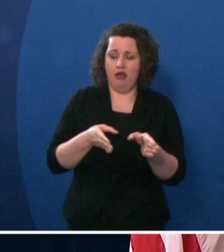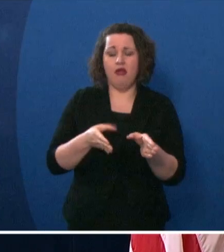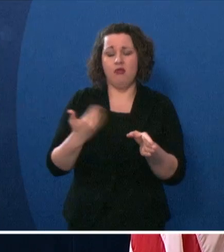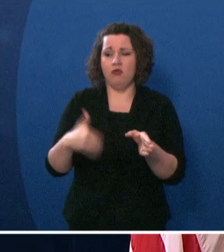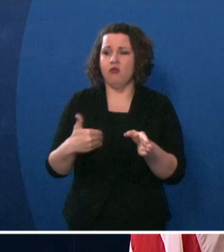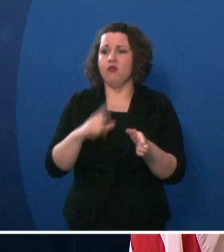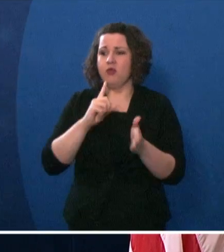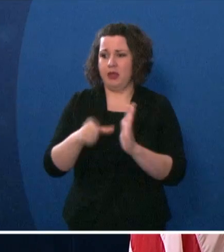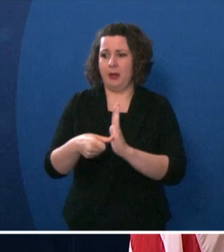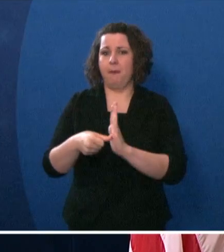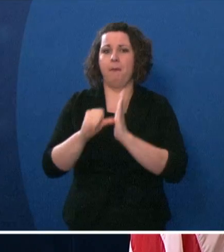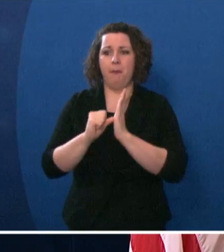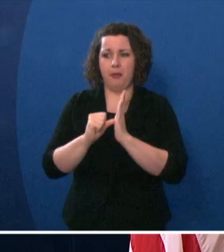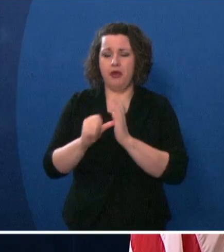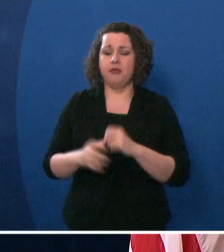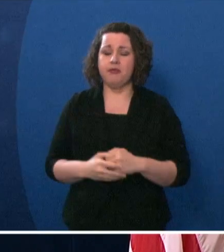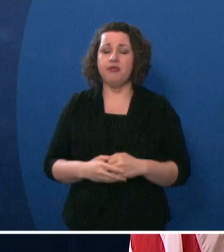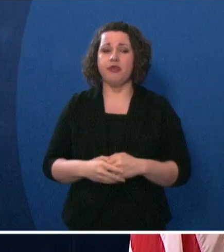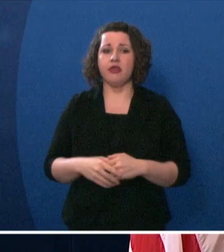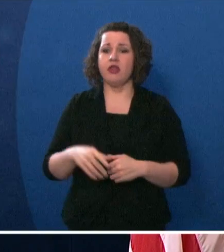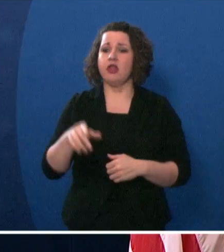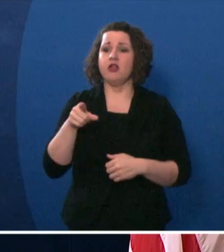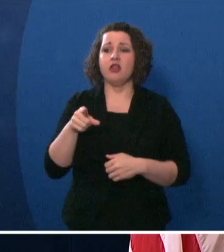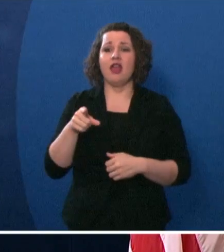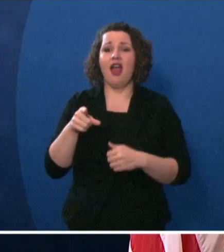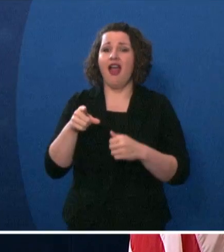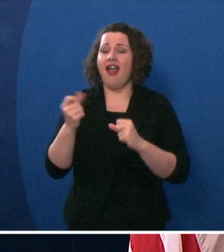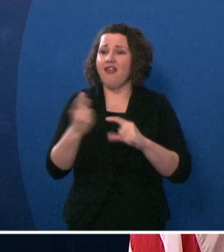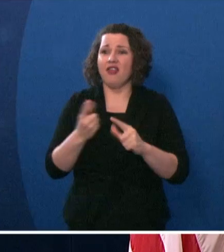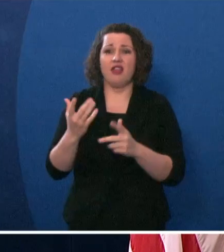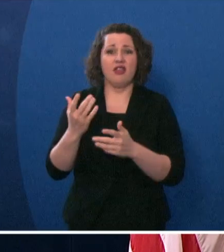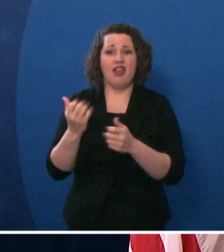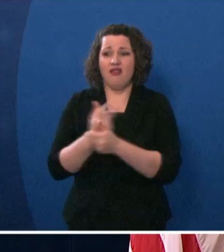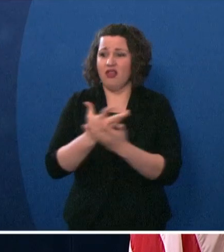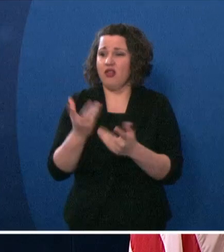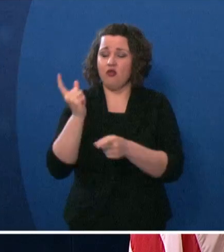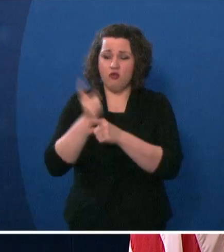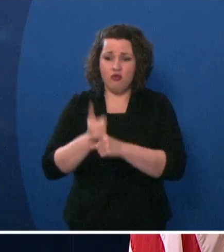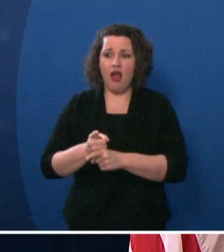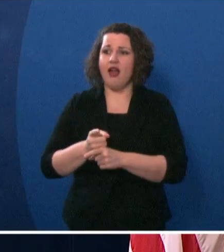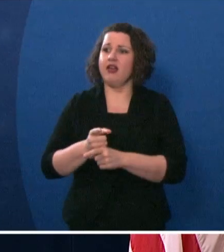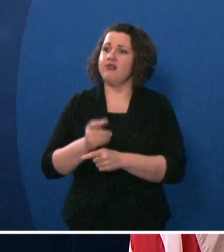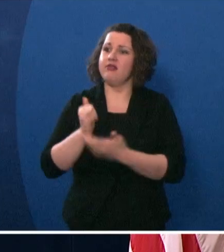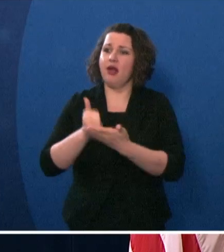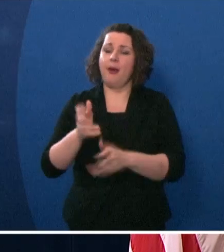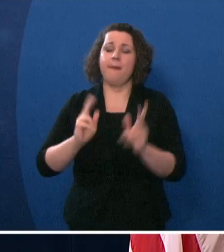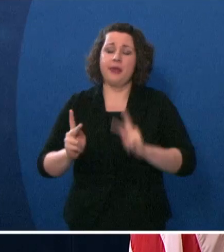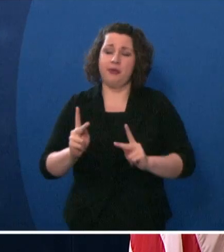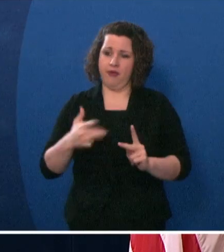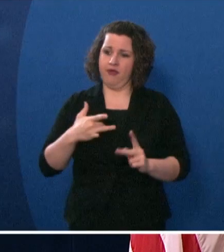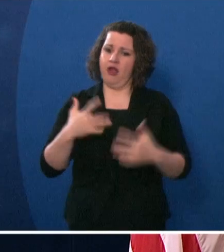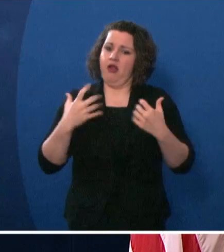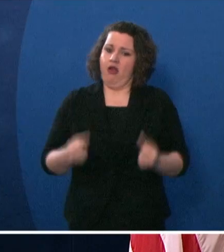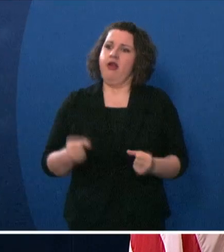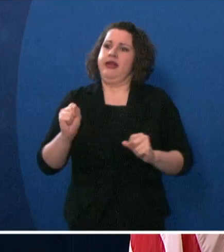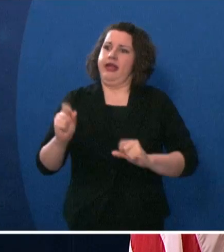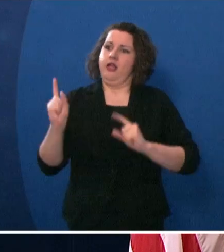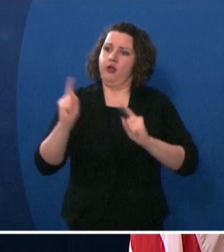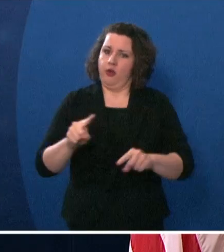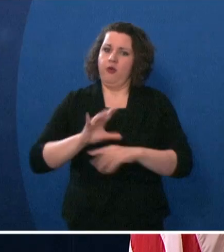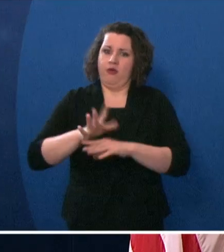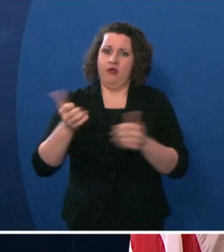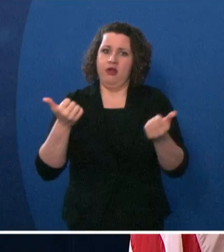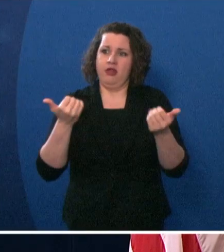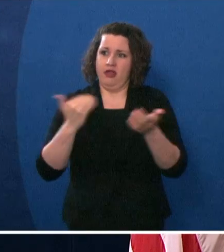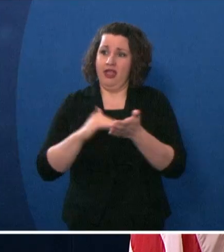put in place for your reopening. You're doing all the right things to make Iowans feel confident about returning to the movies. And I love that